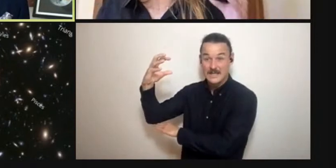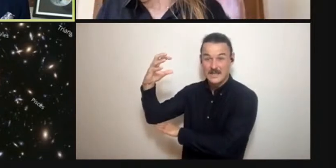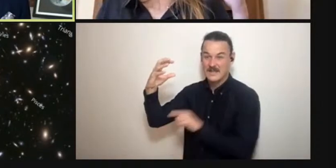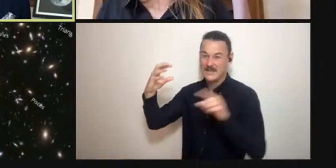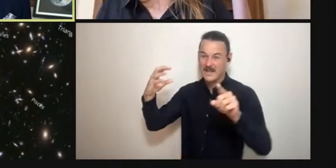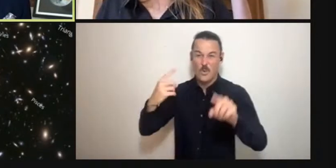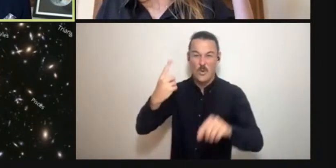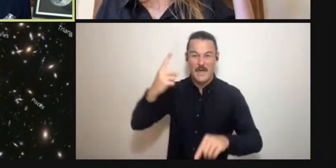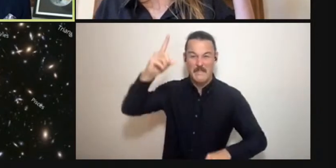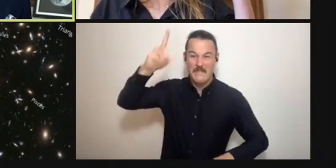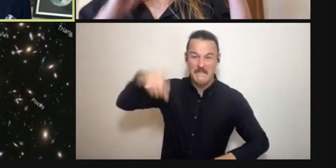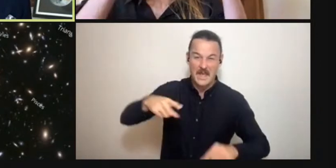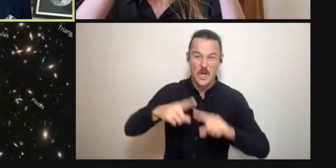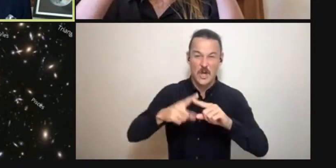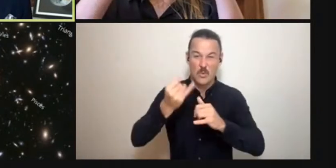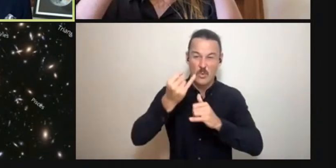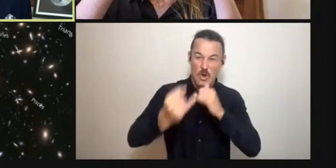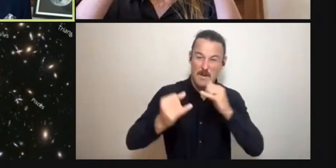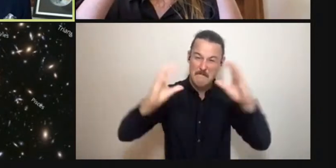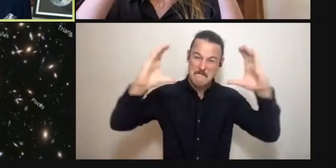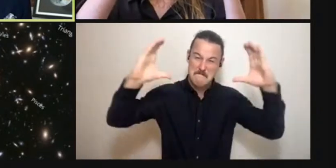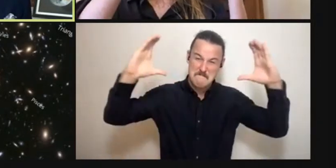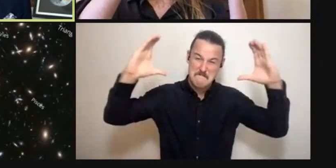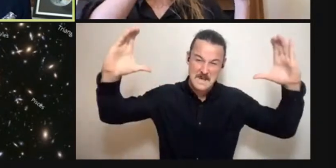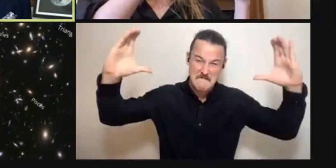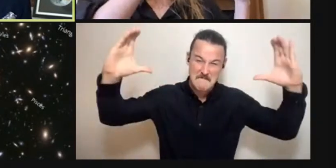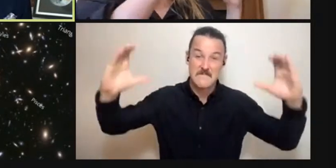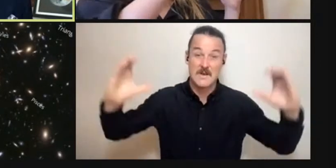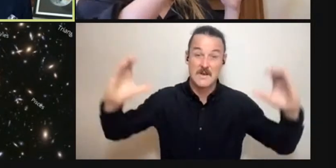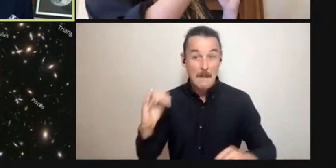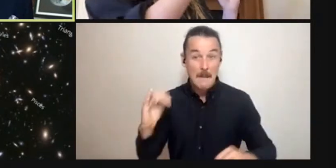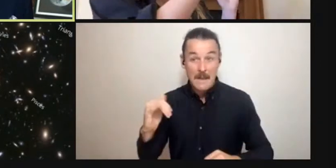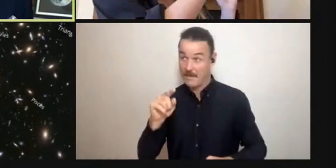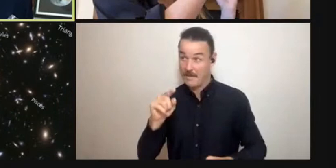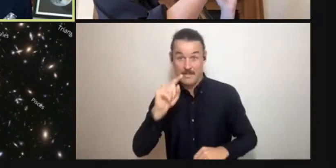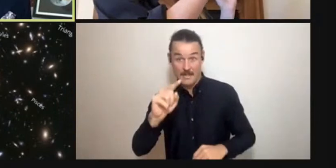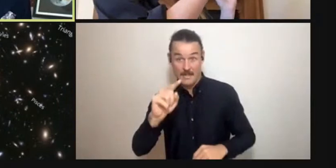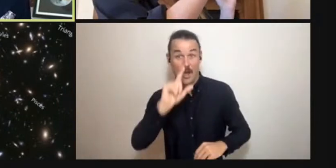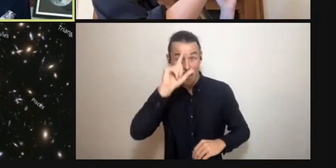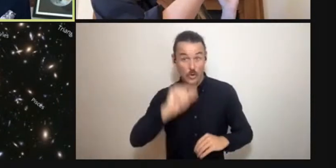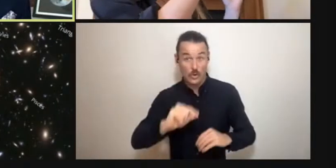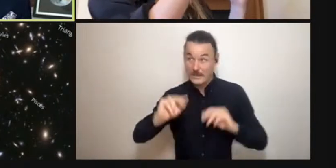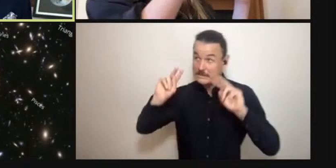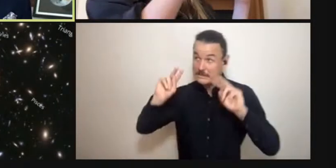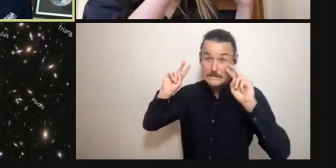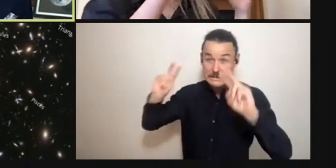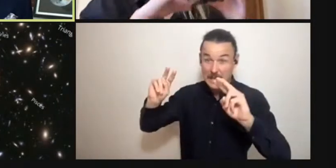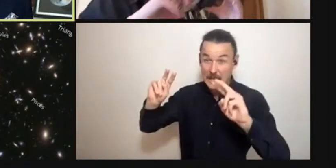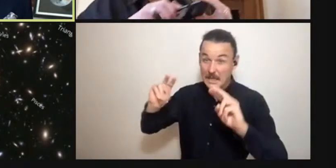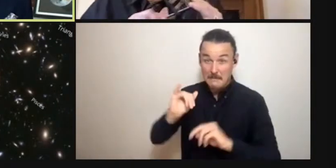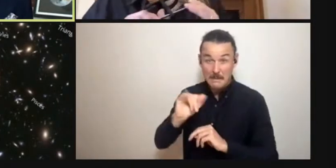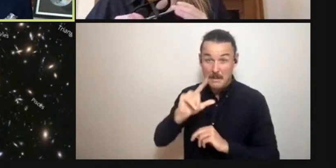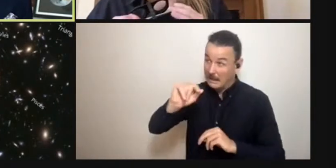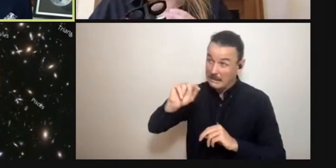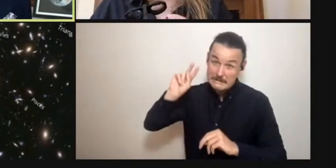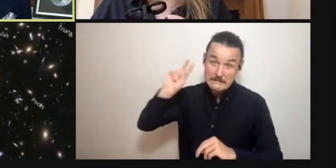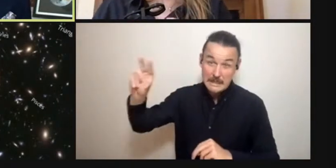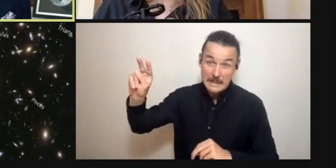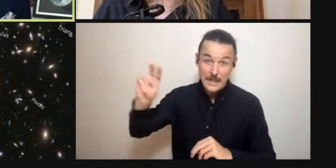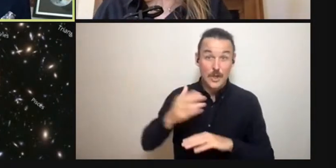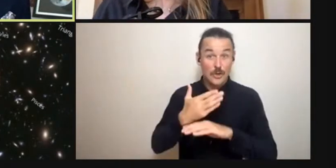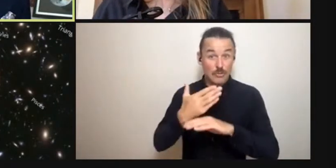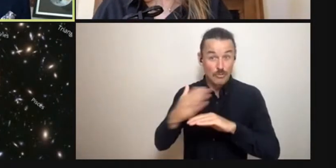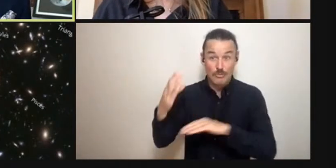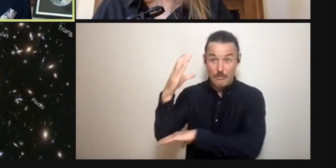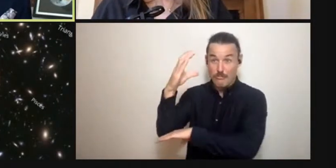that those might have been visible, and a new telescope, JWST, perhaps might actually directly see those very,